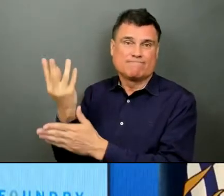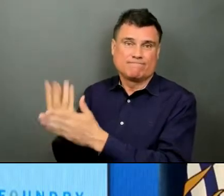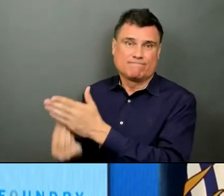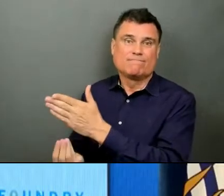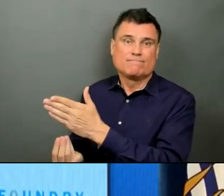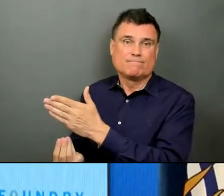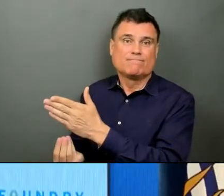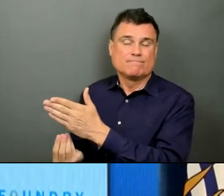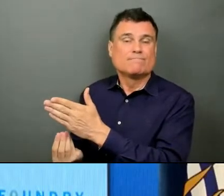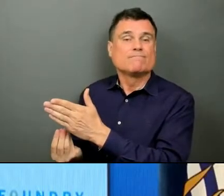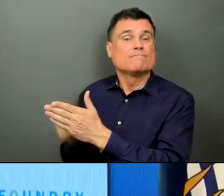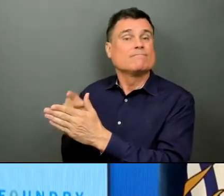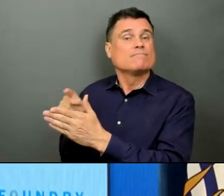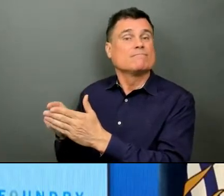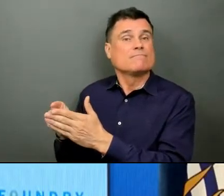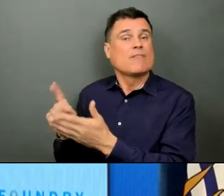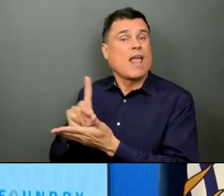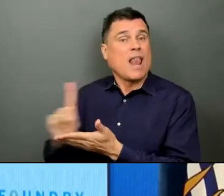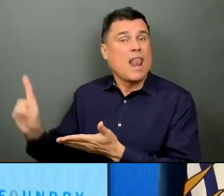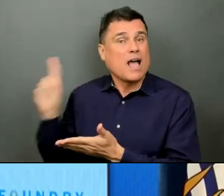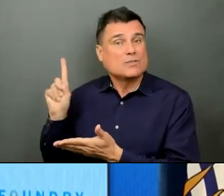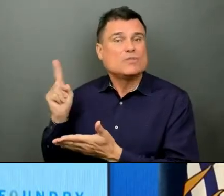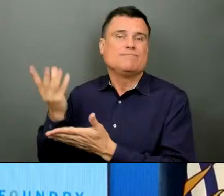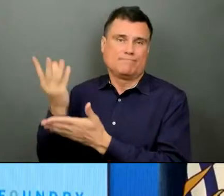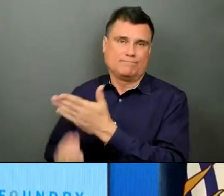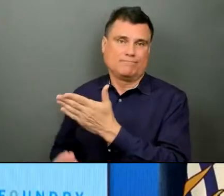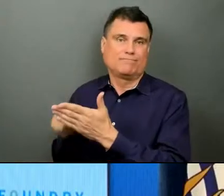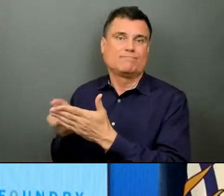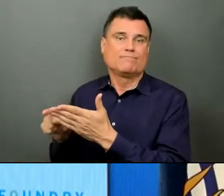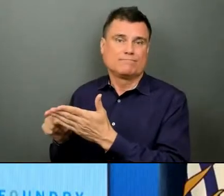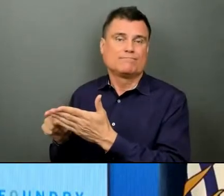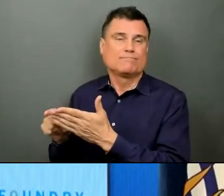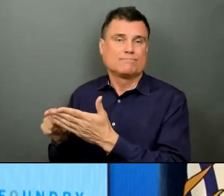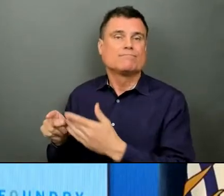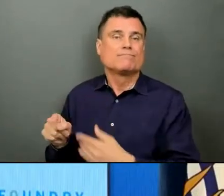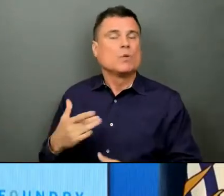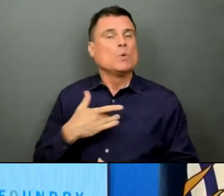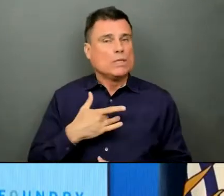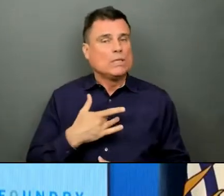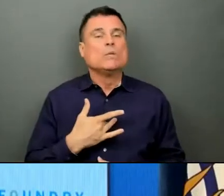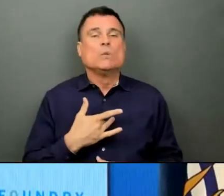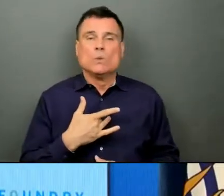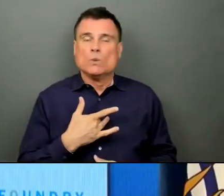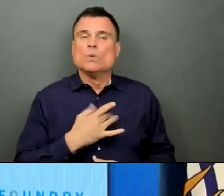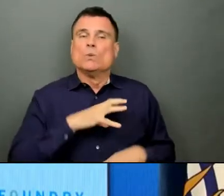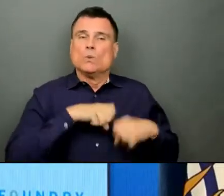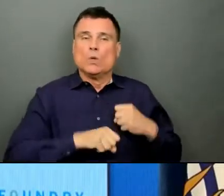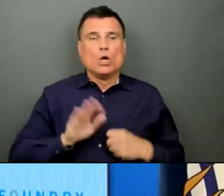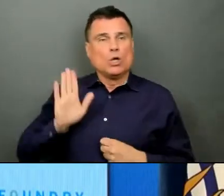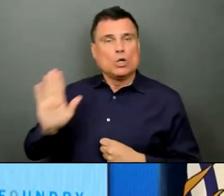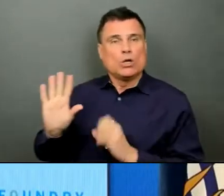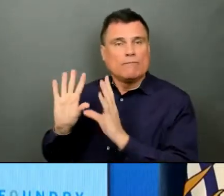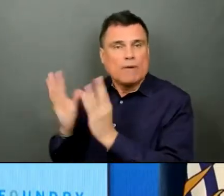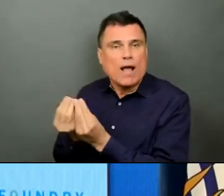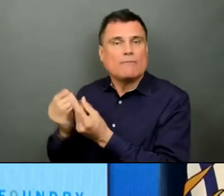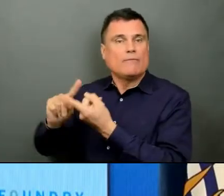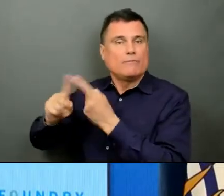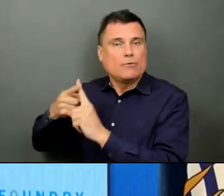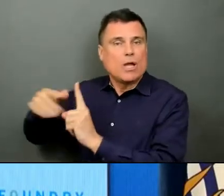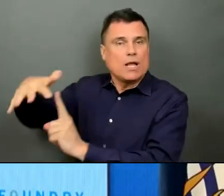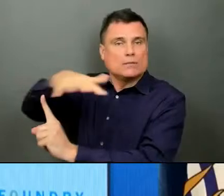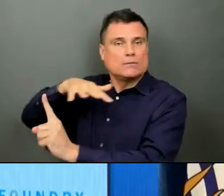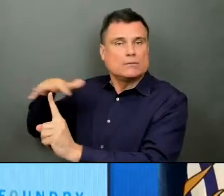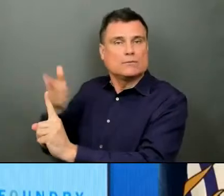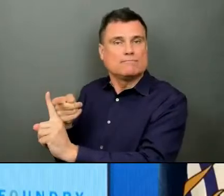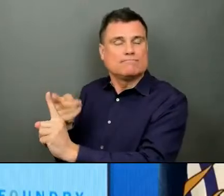who worked hard to get her the support that she needed and deserved. It's a tragic loss. I